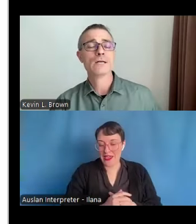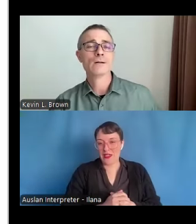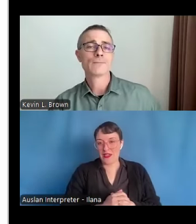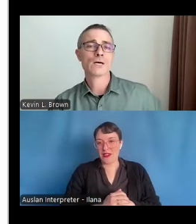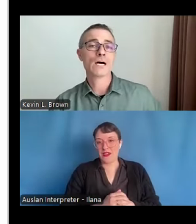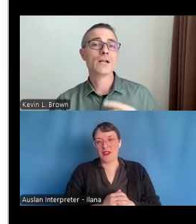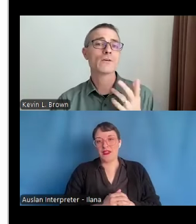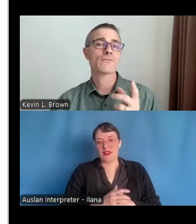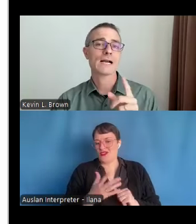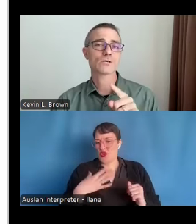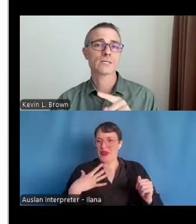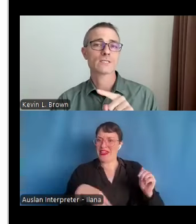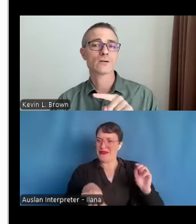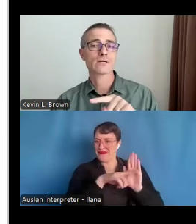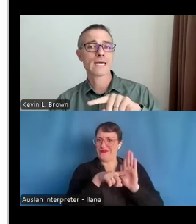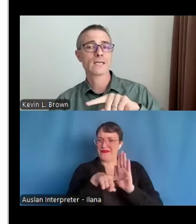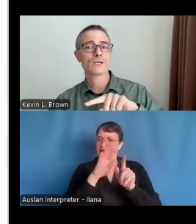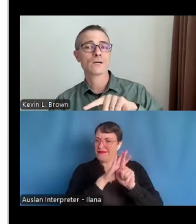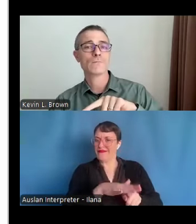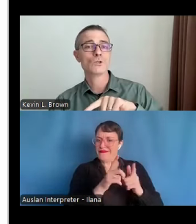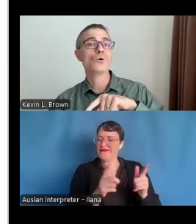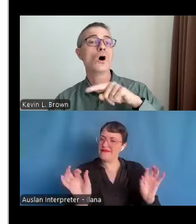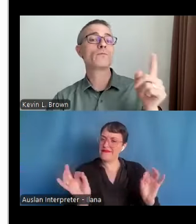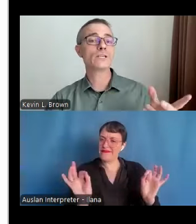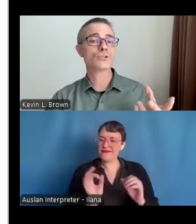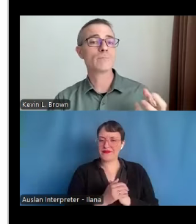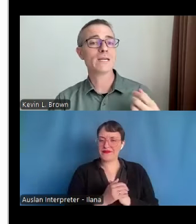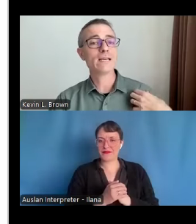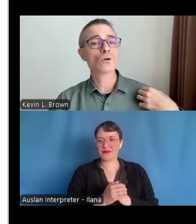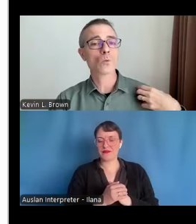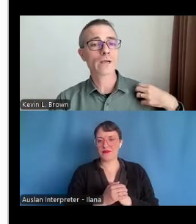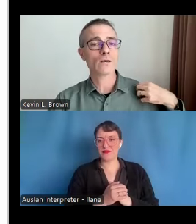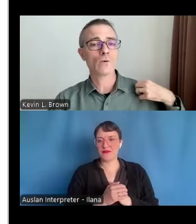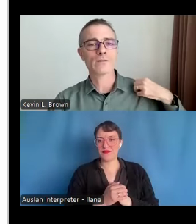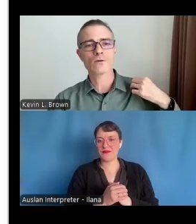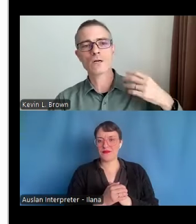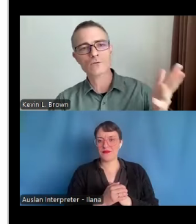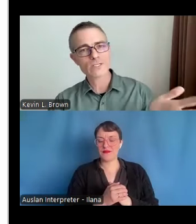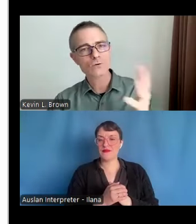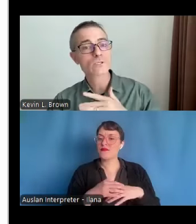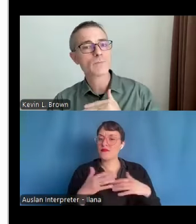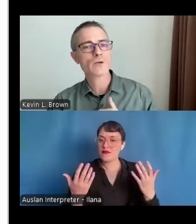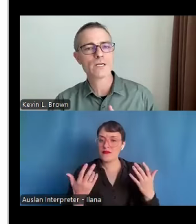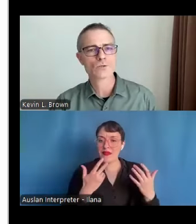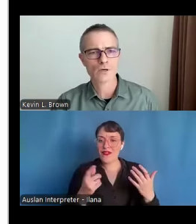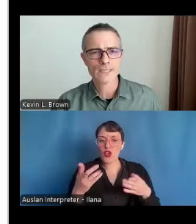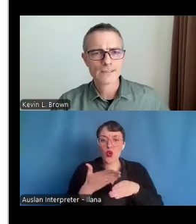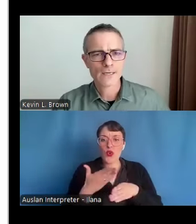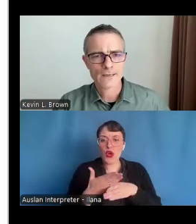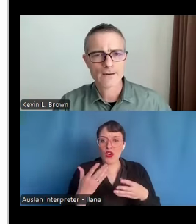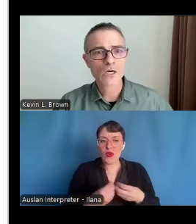So another factor to consider is that you hopefully should be, if you're working with either under-resourced communities